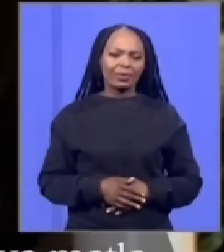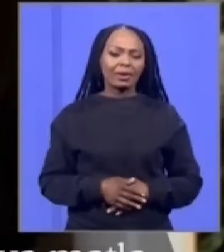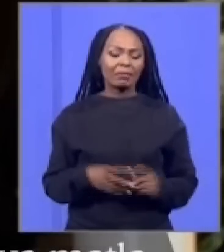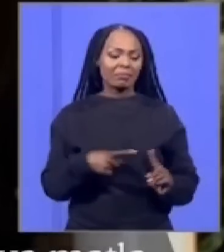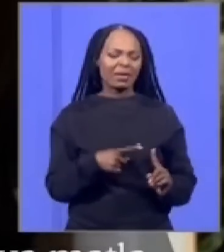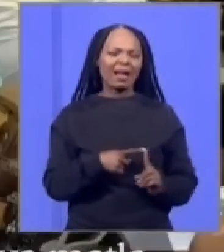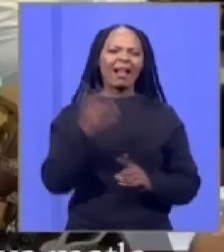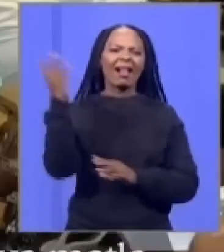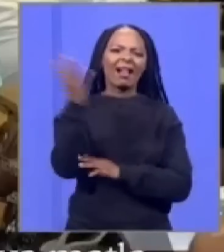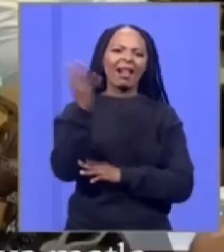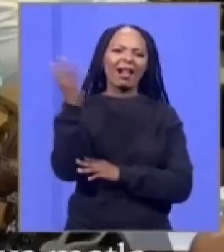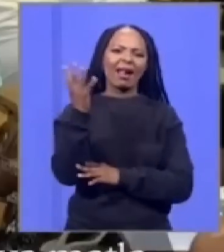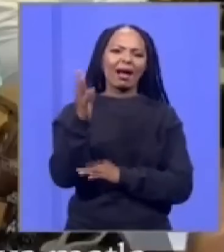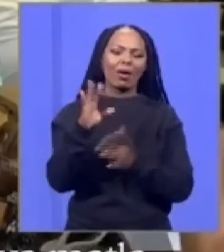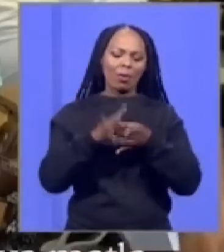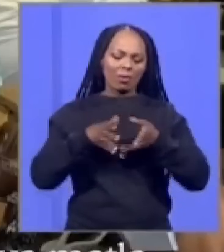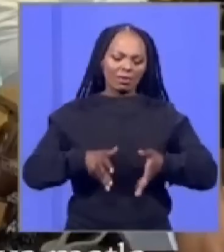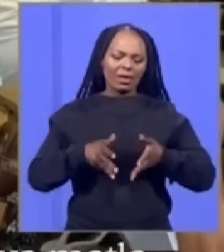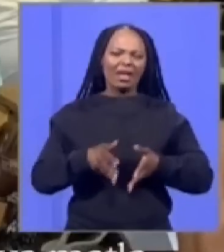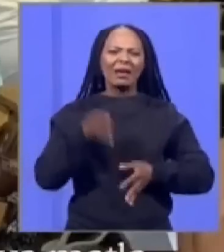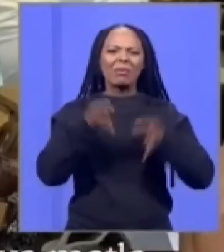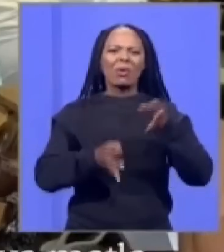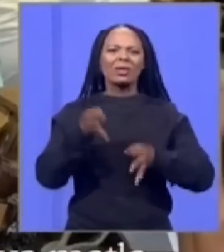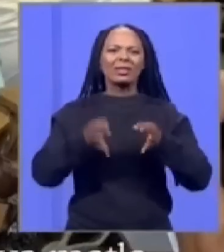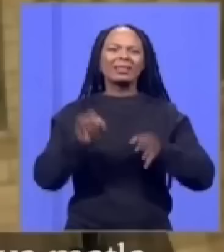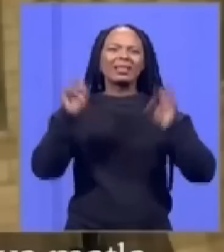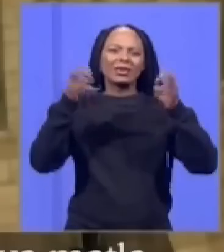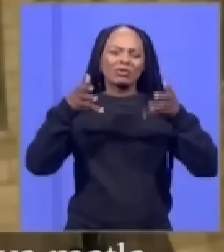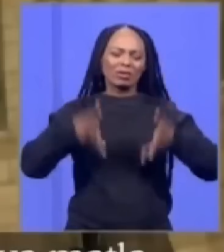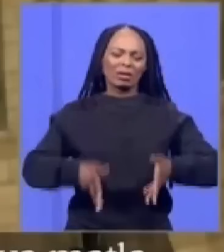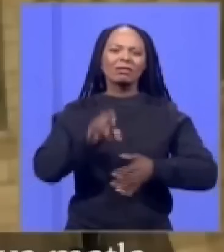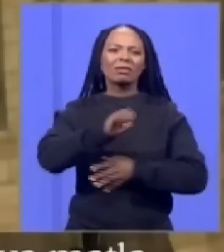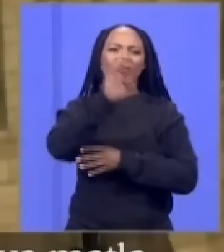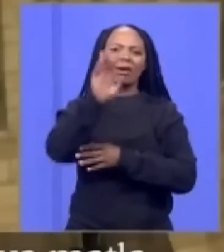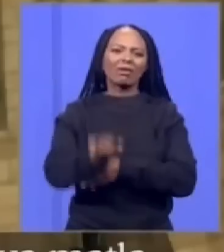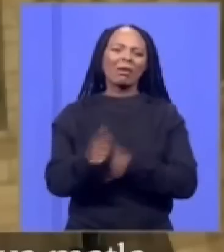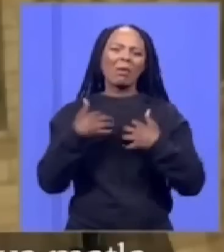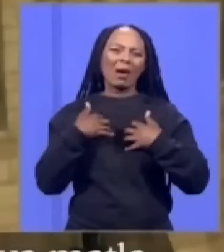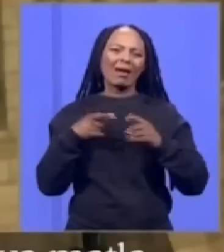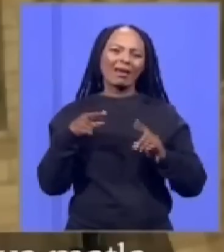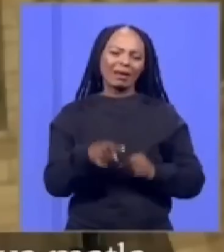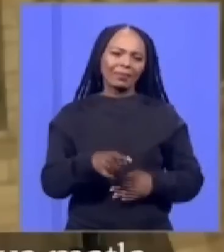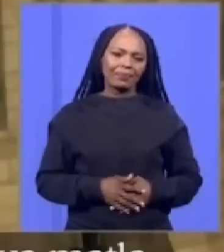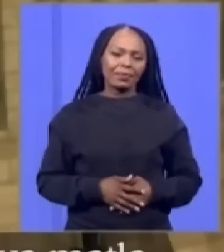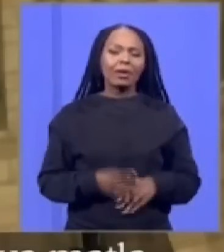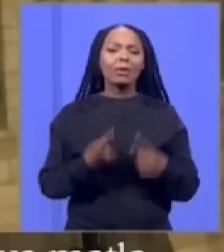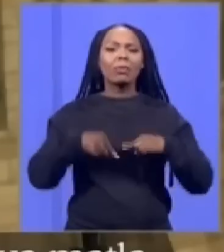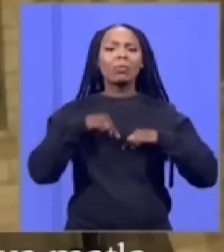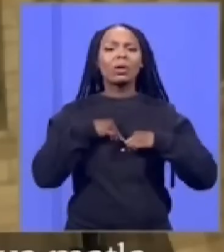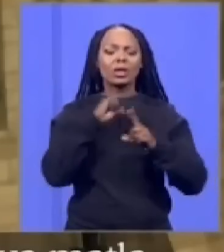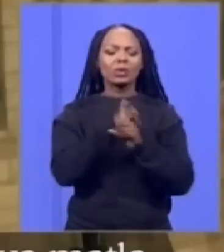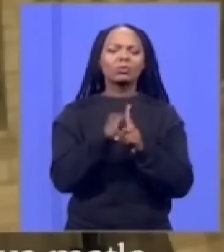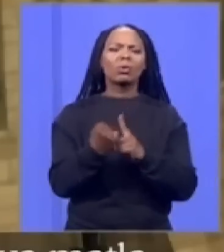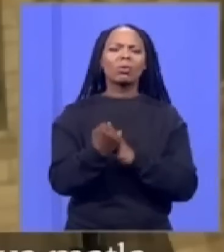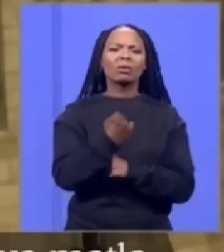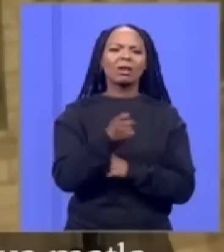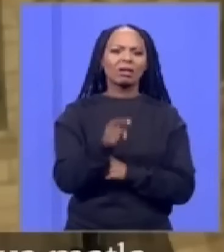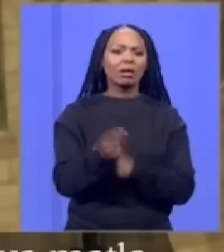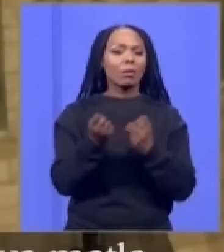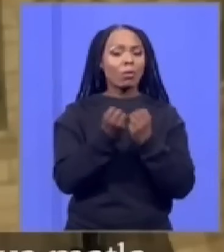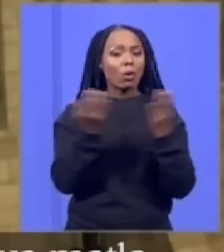lla ka maemo a renang ha jwale a puso. It is frightening to realize that as a society,